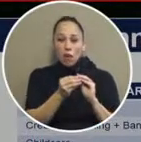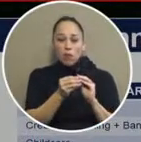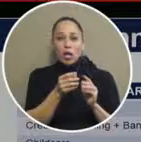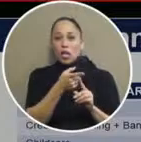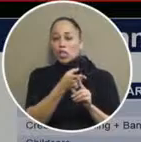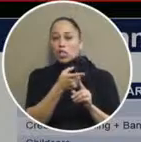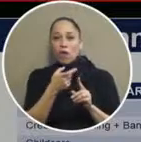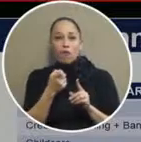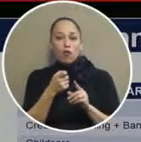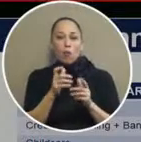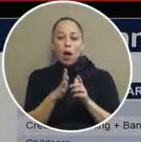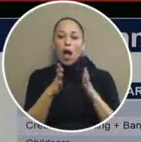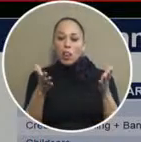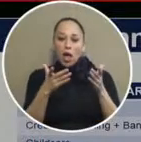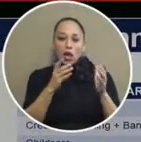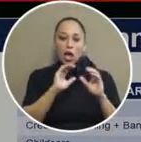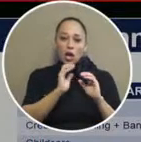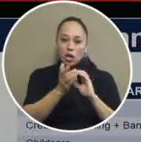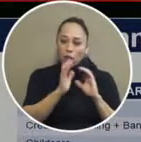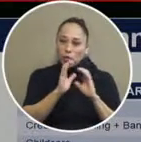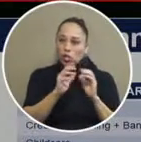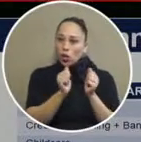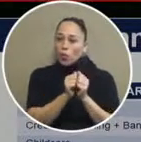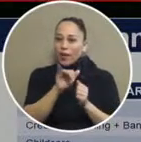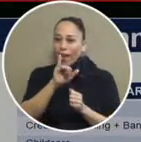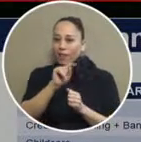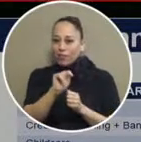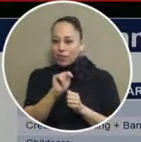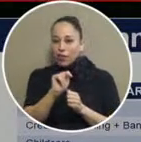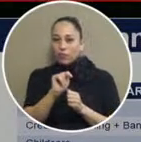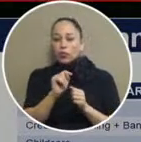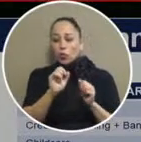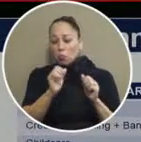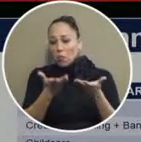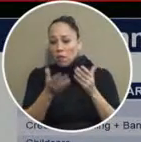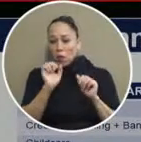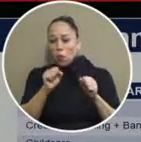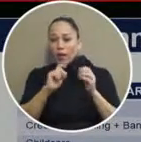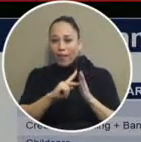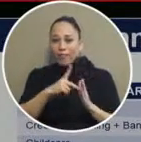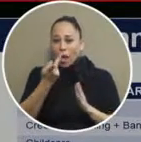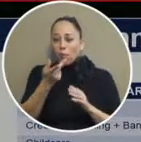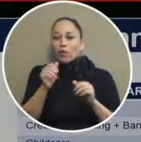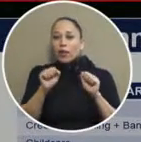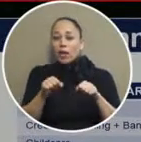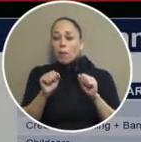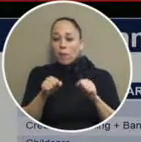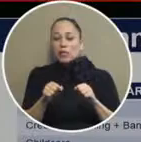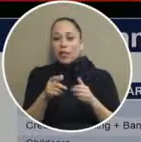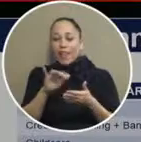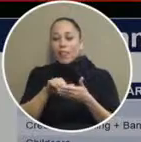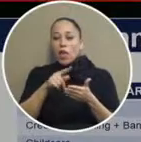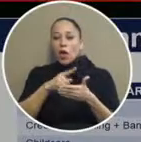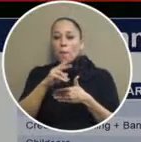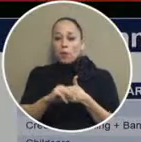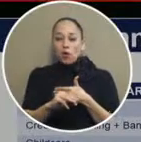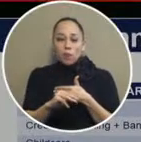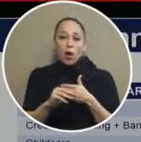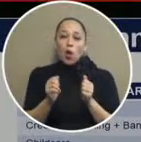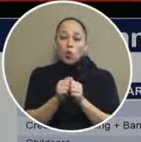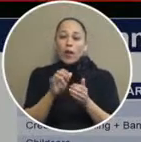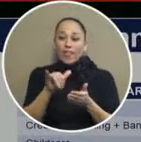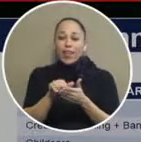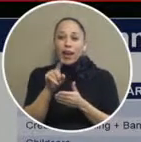comes from a lot of conversations with IT. We think that we can double the capacity of the MiFi program with